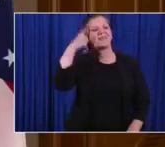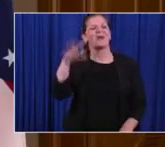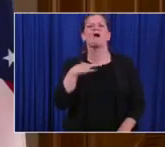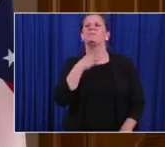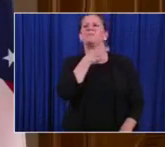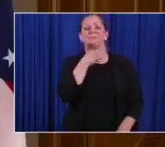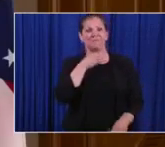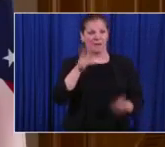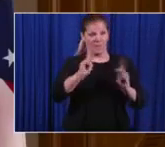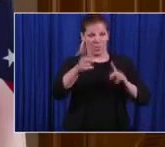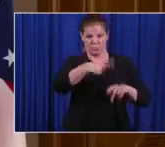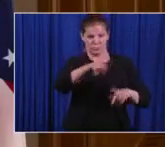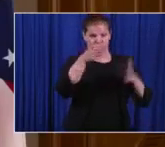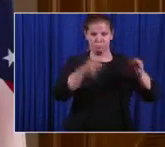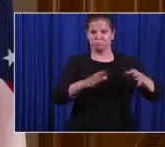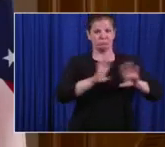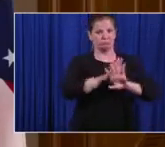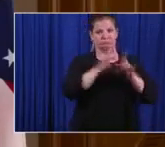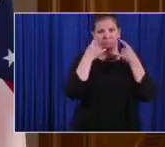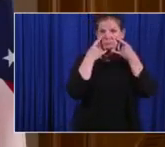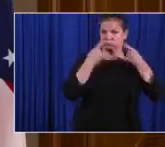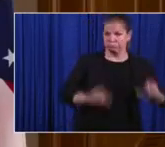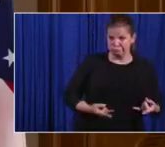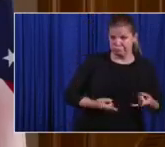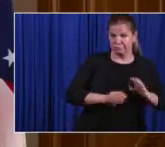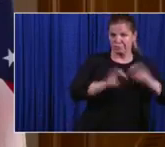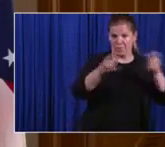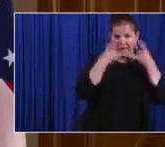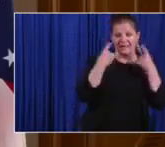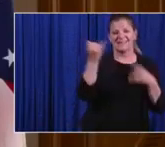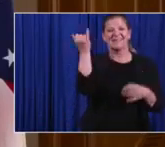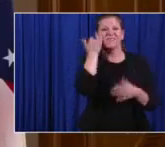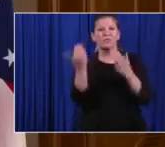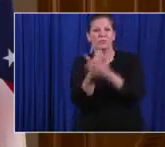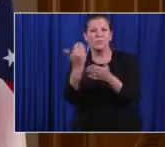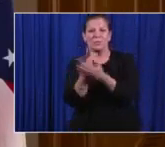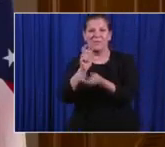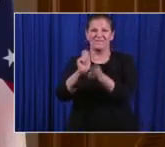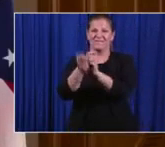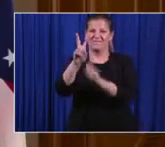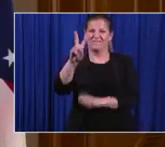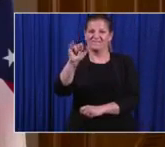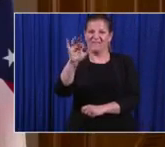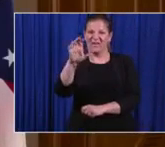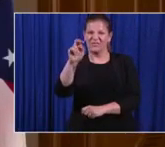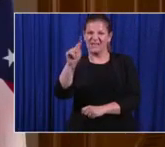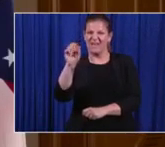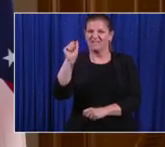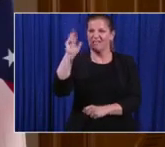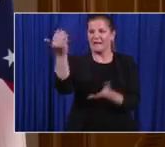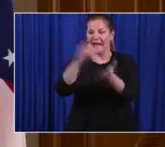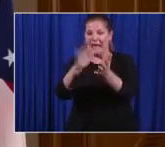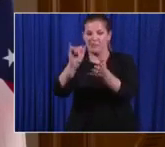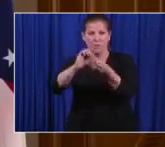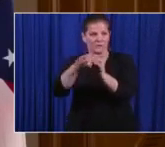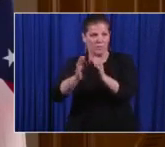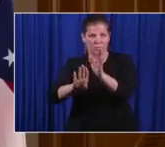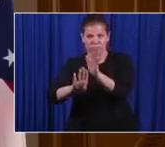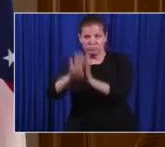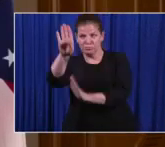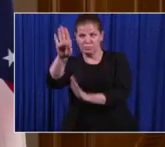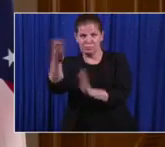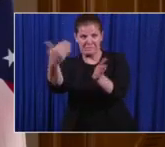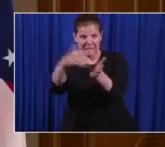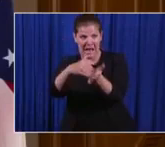and just new variants and the future, if we saw those numbers rise again, could we ever have restrictions again, or are you kind of